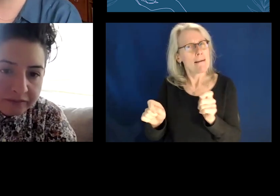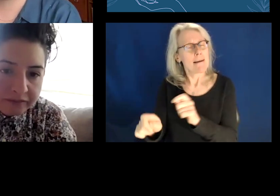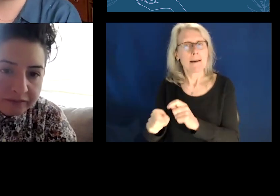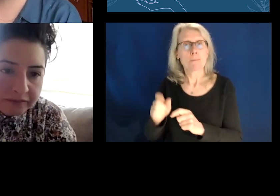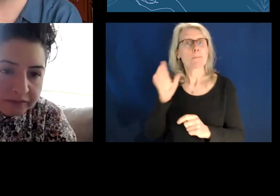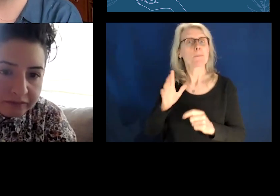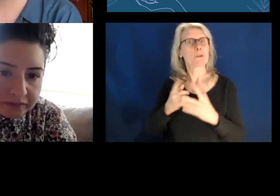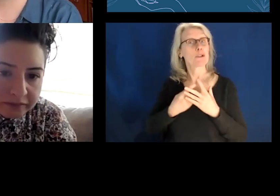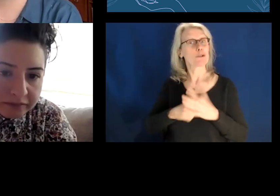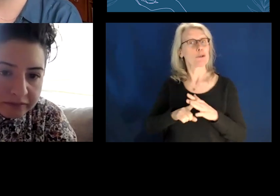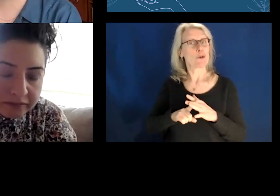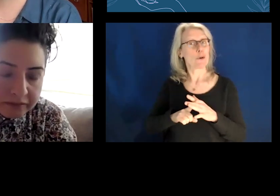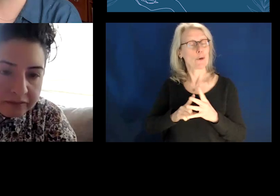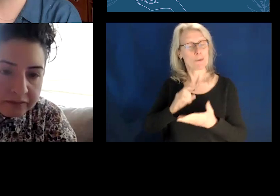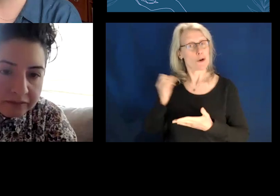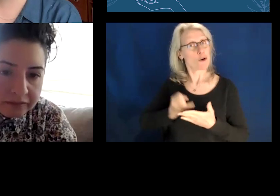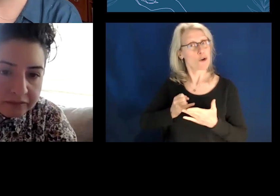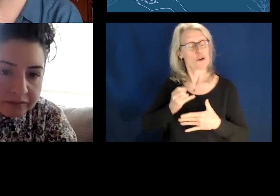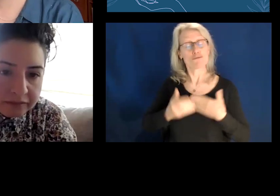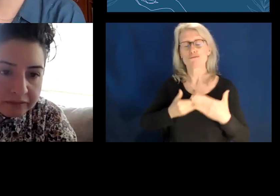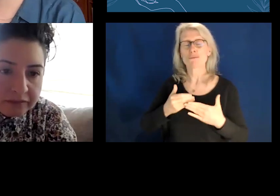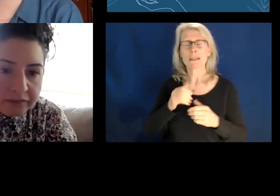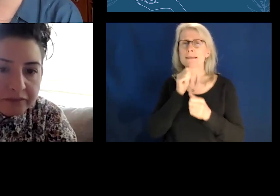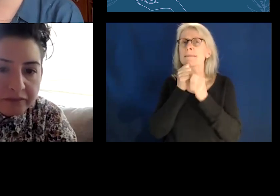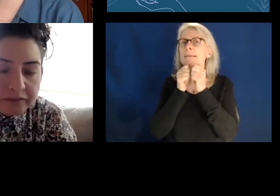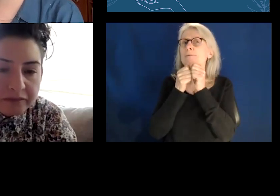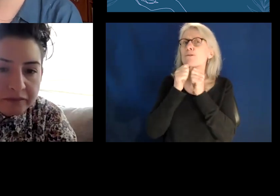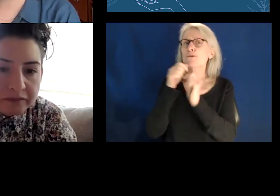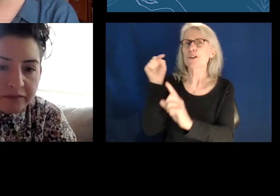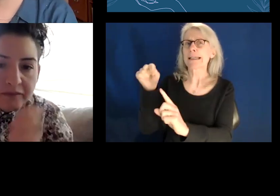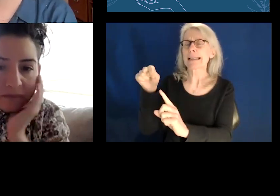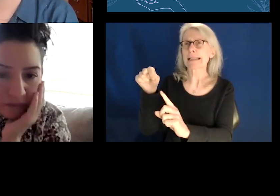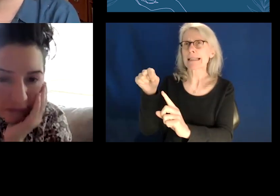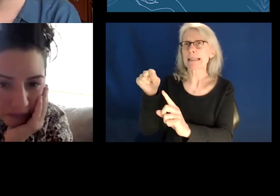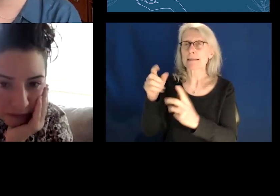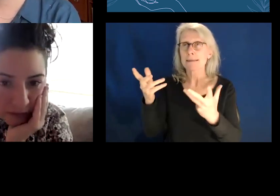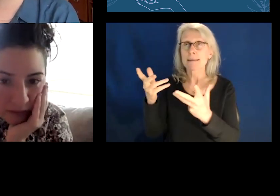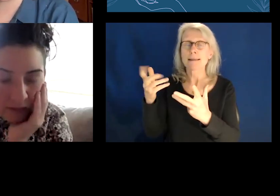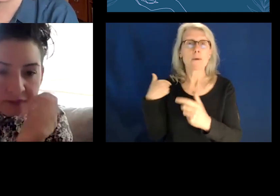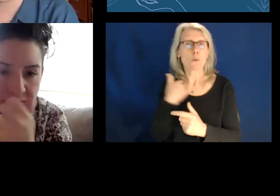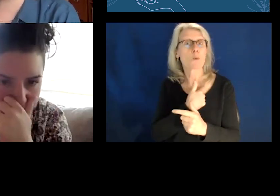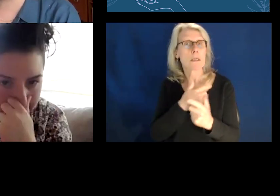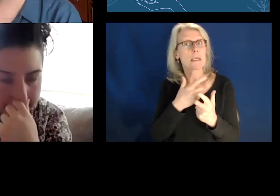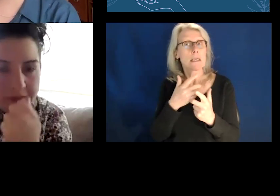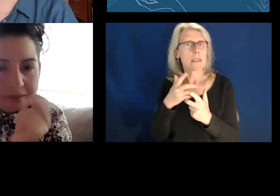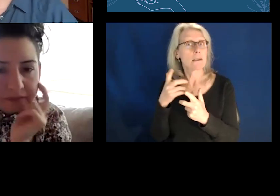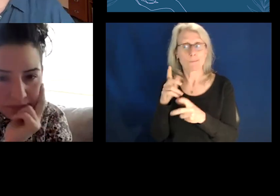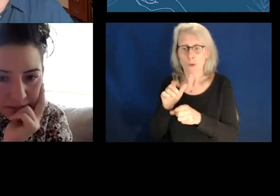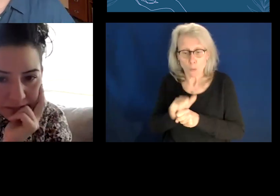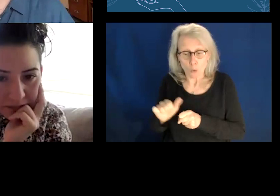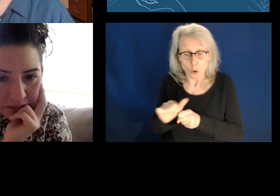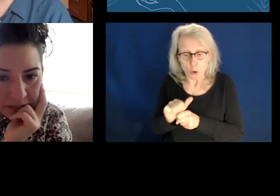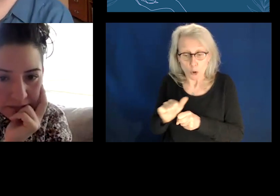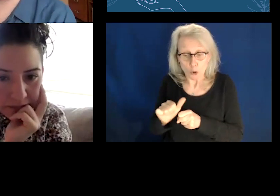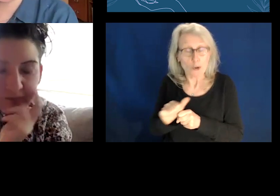idea of suffering and the way in which I will say we worked and we paid ourselves is